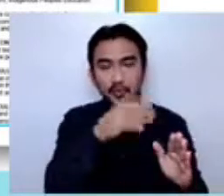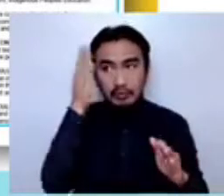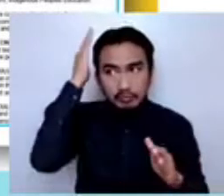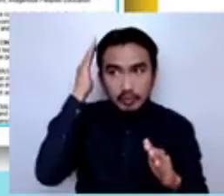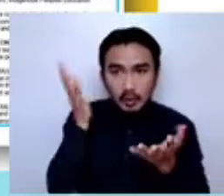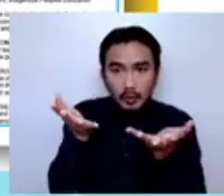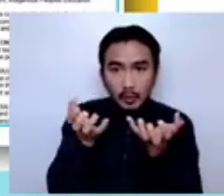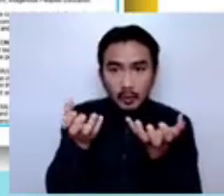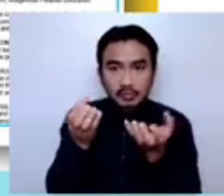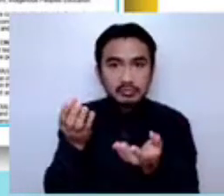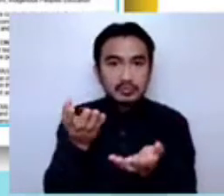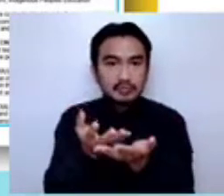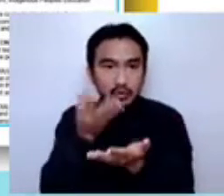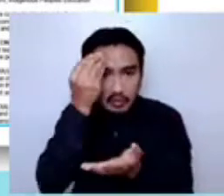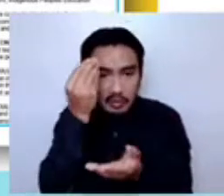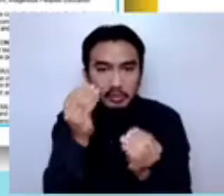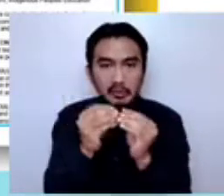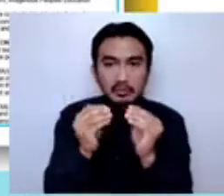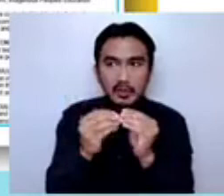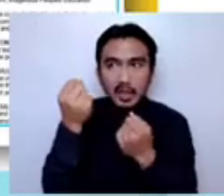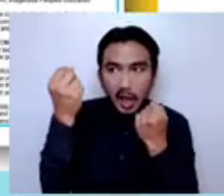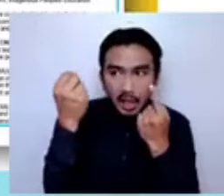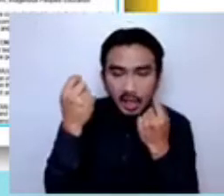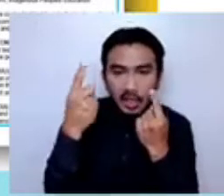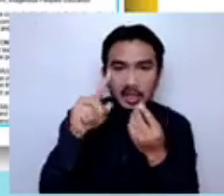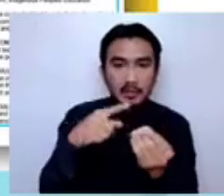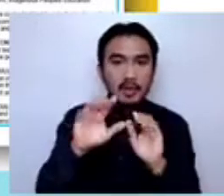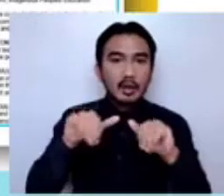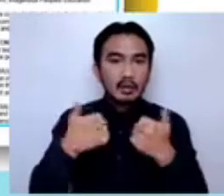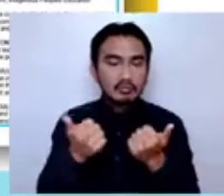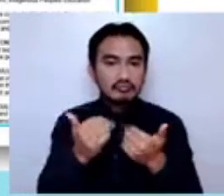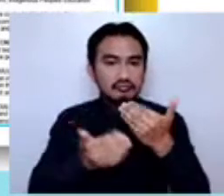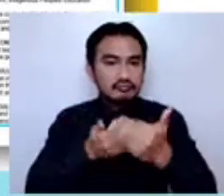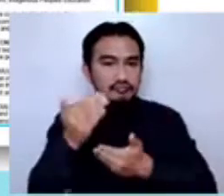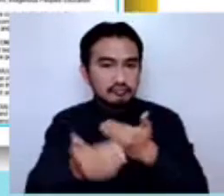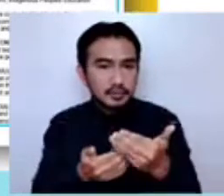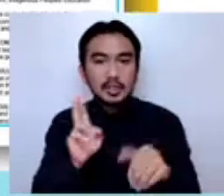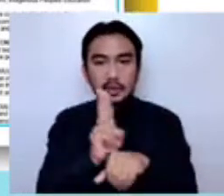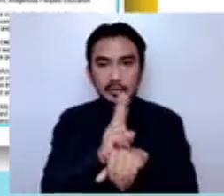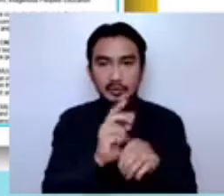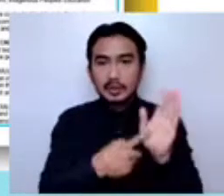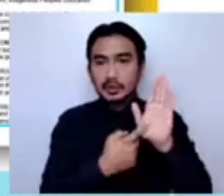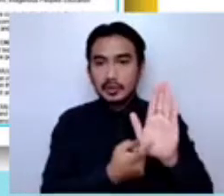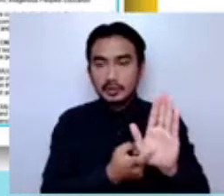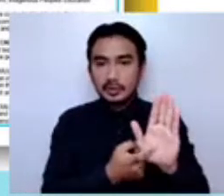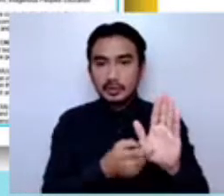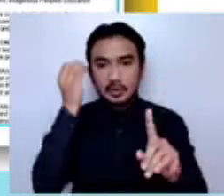or understand better how each indicator should be demonstrated, then you may also refer to this tool.